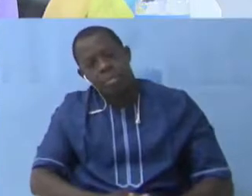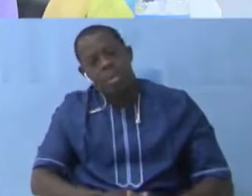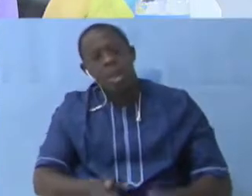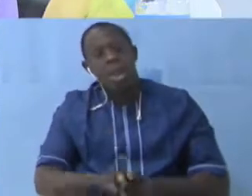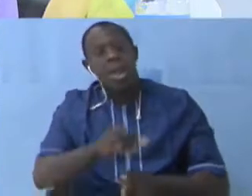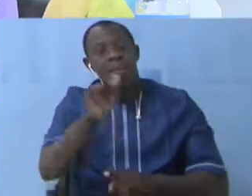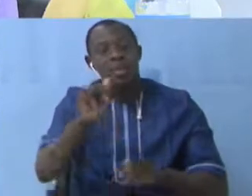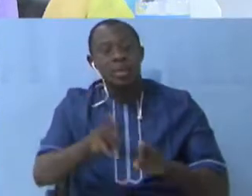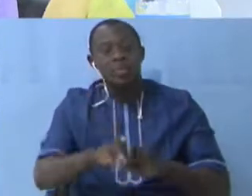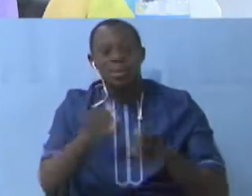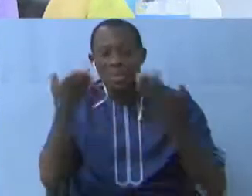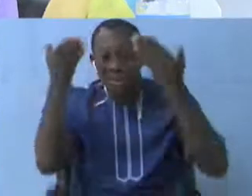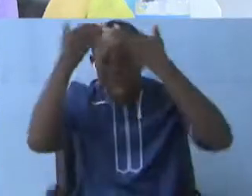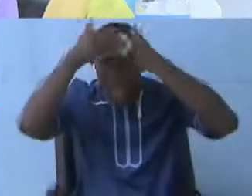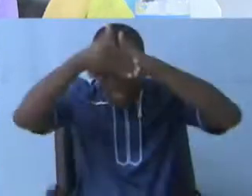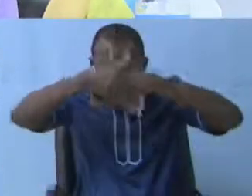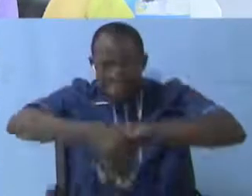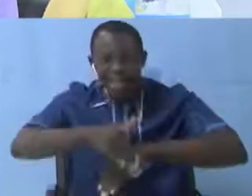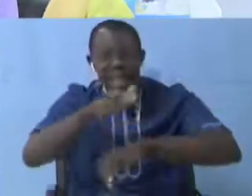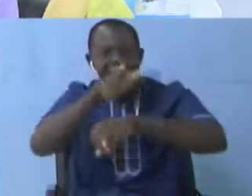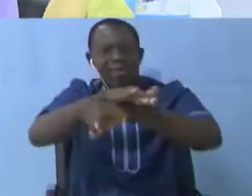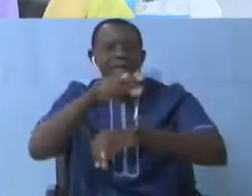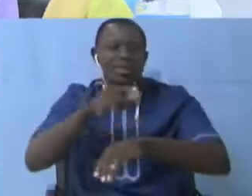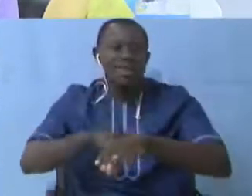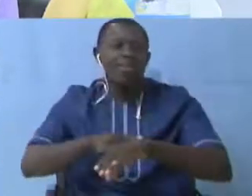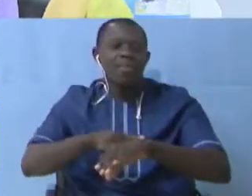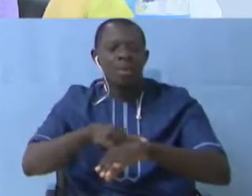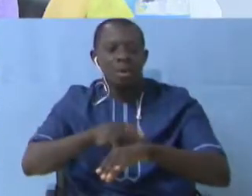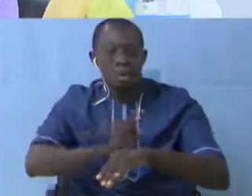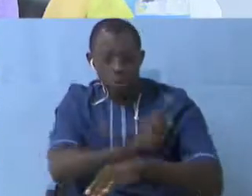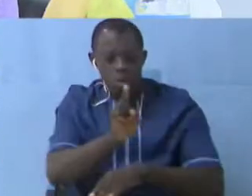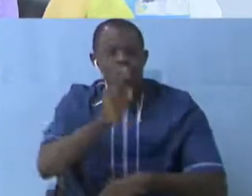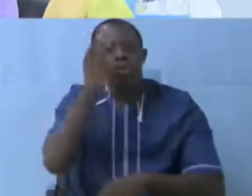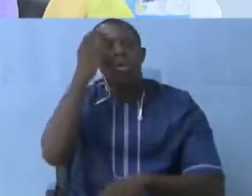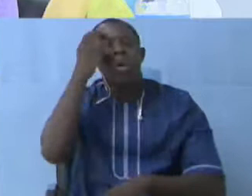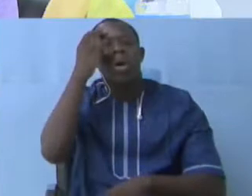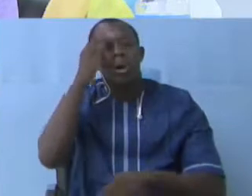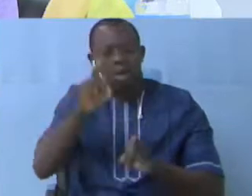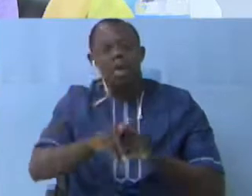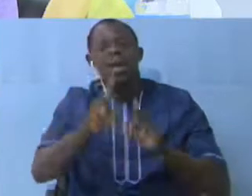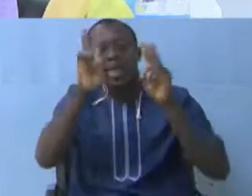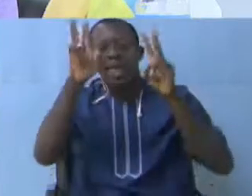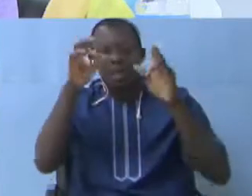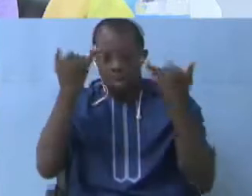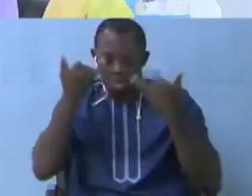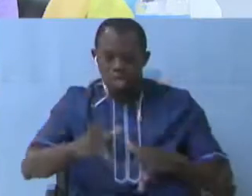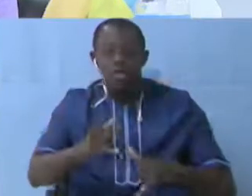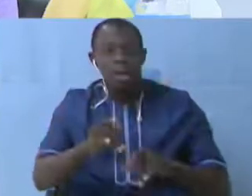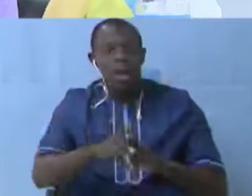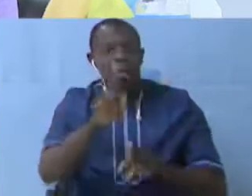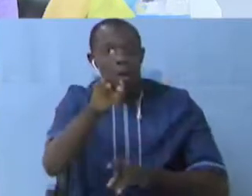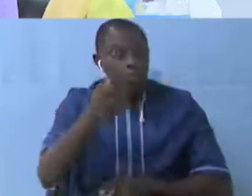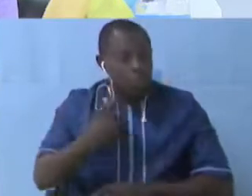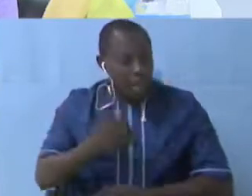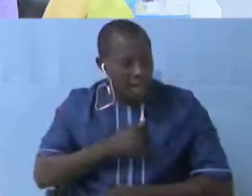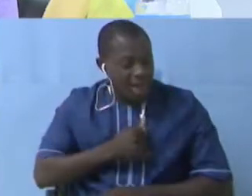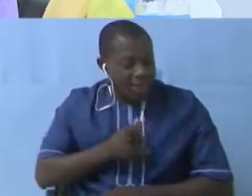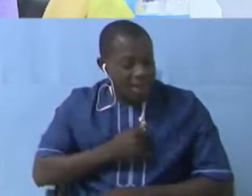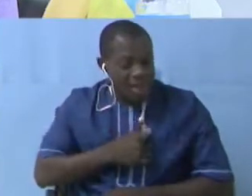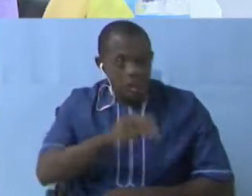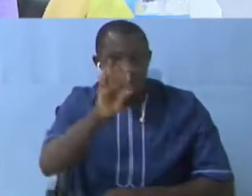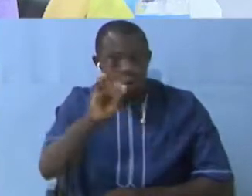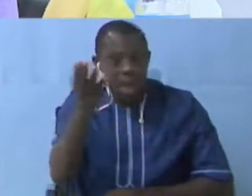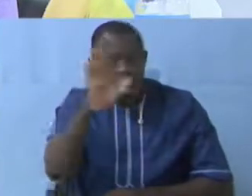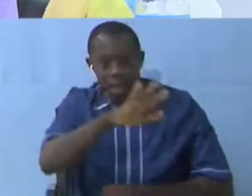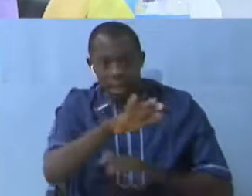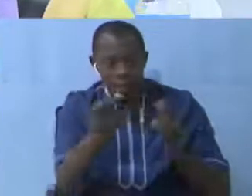in the evening we knew that he lost, but we were so scared to do anything, even